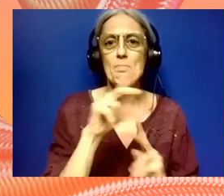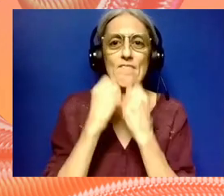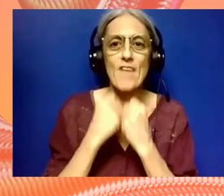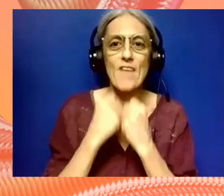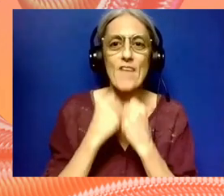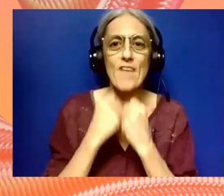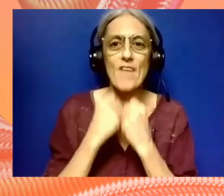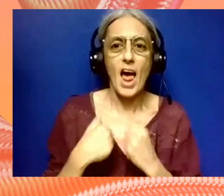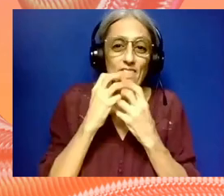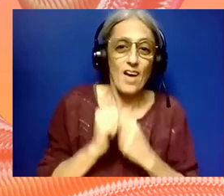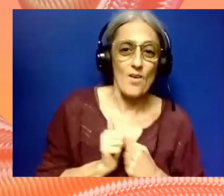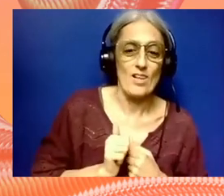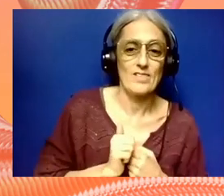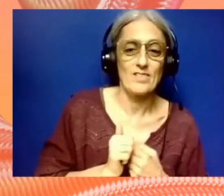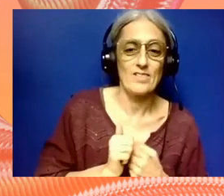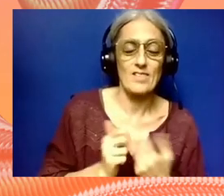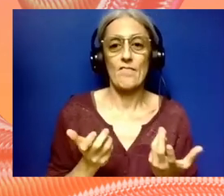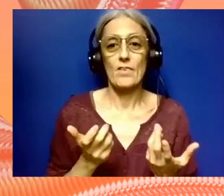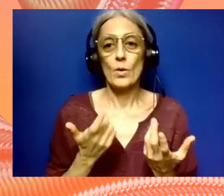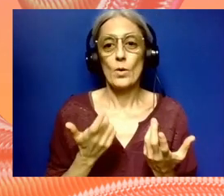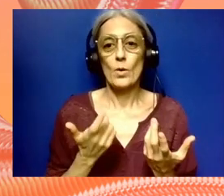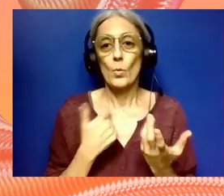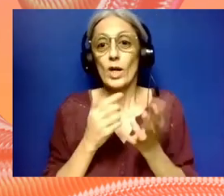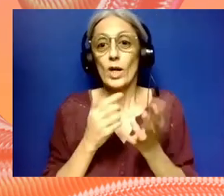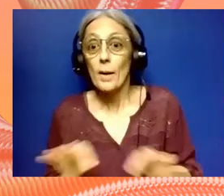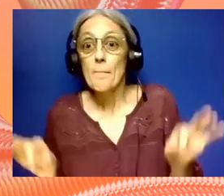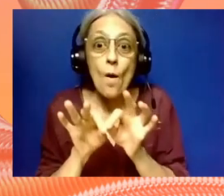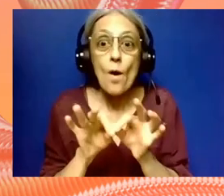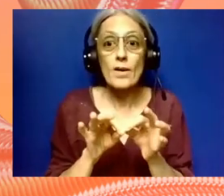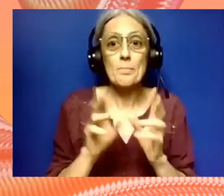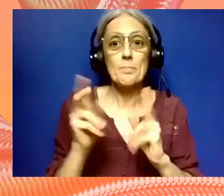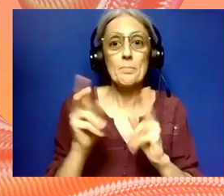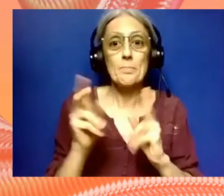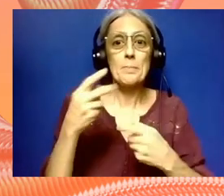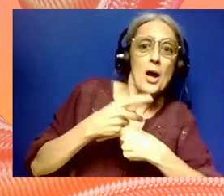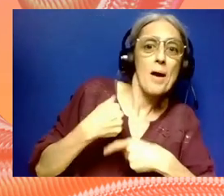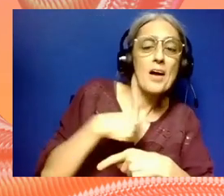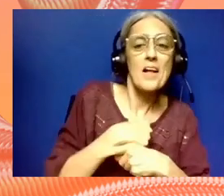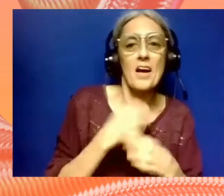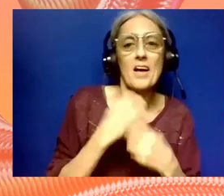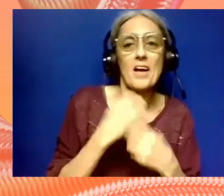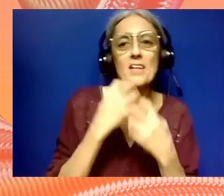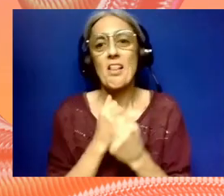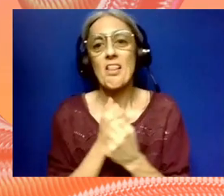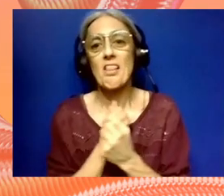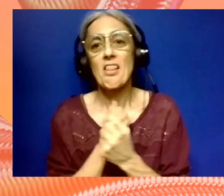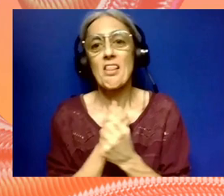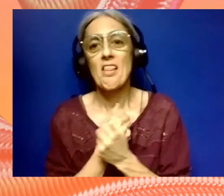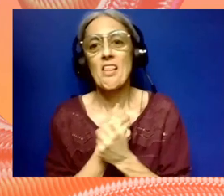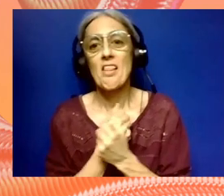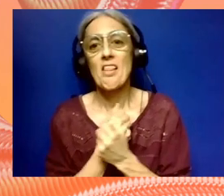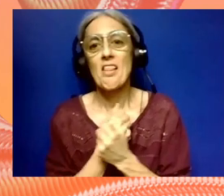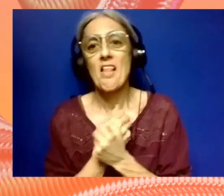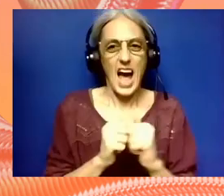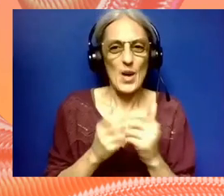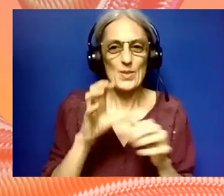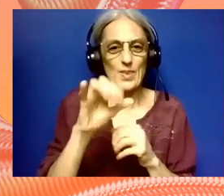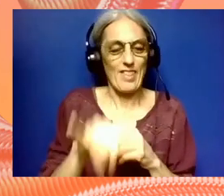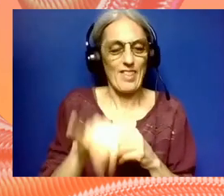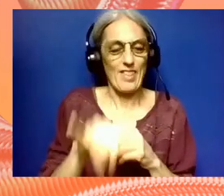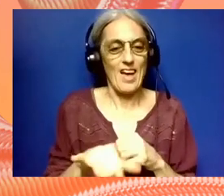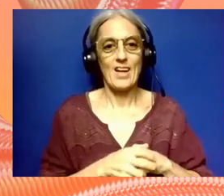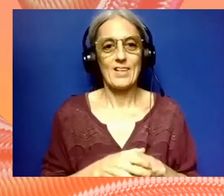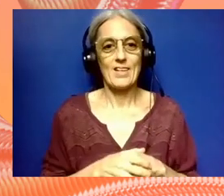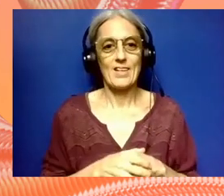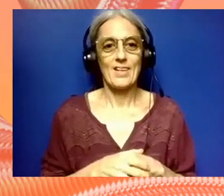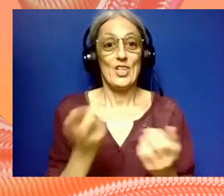important and we're cared for. When the two of you were talking and there was just talking about how much you love each other and how much you've worked on your relationship,